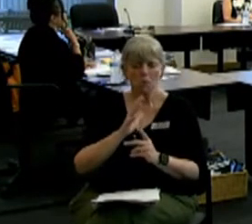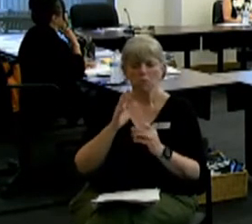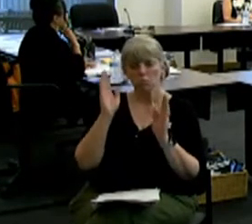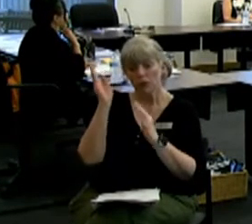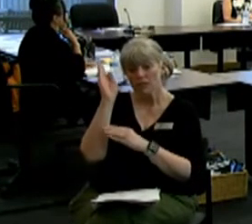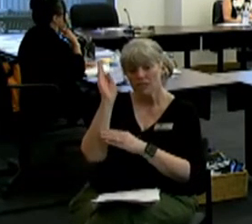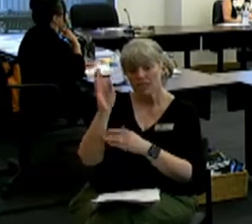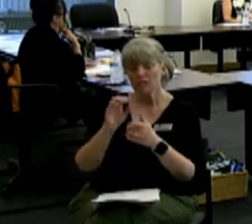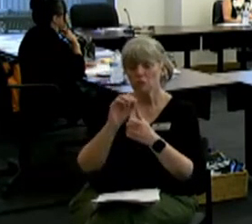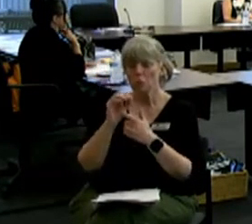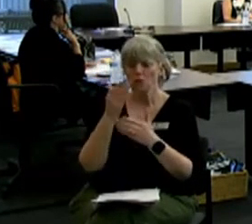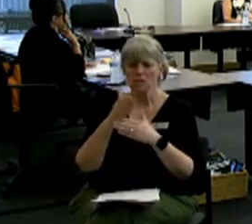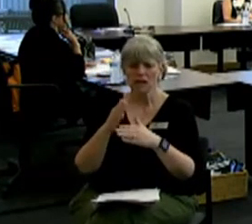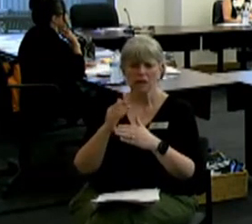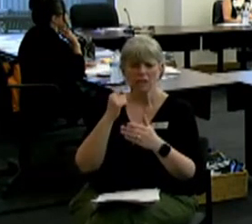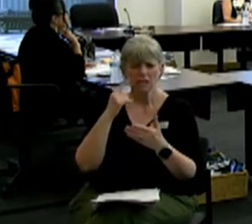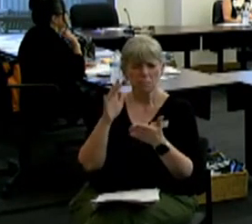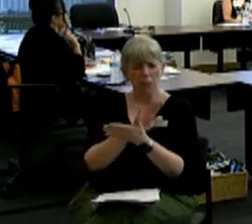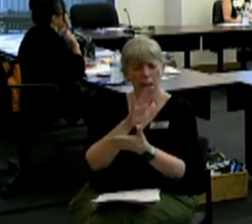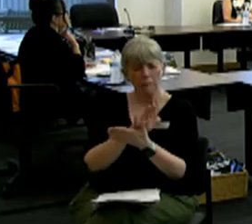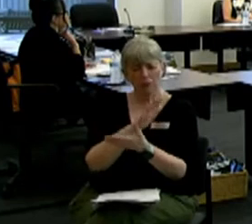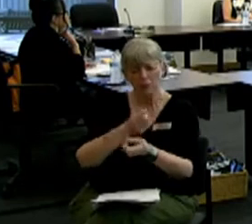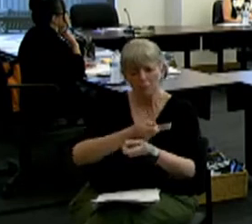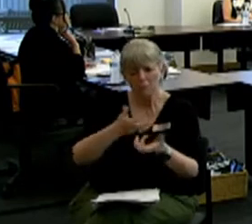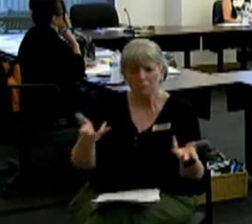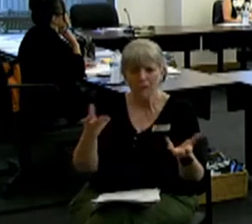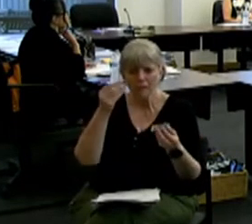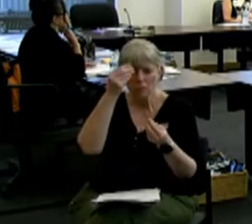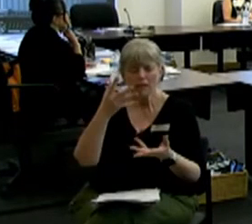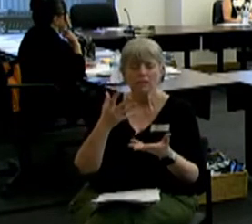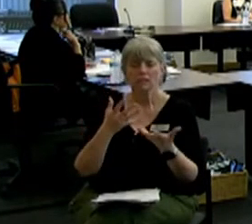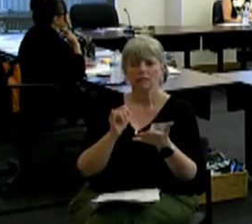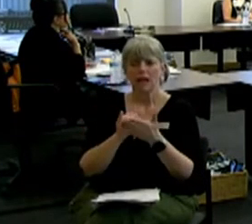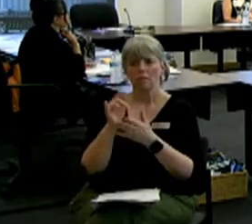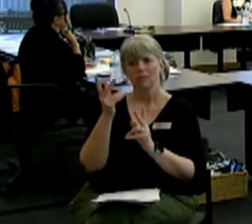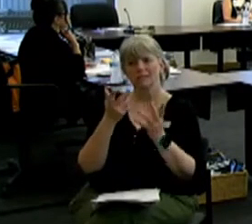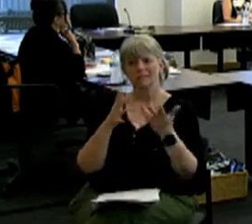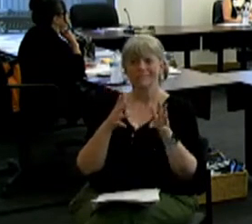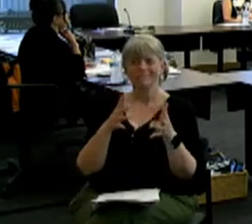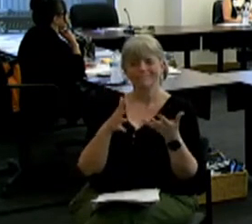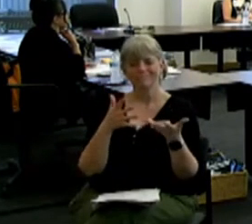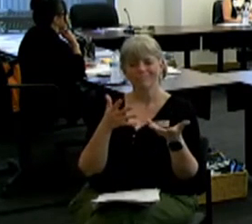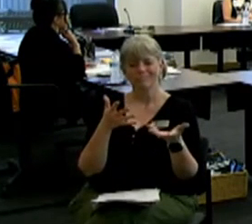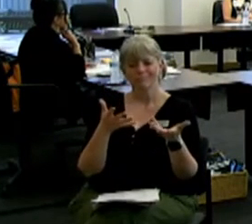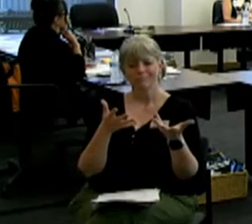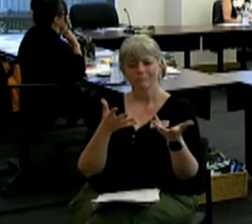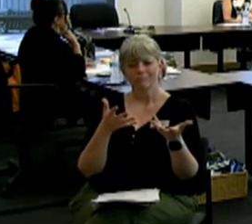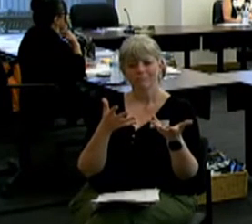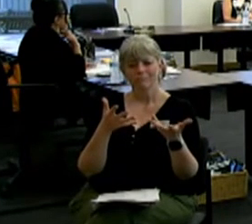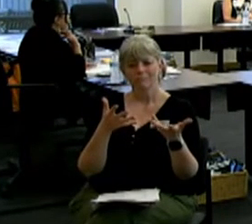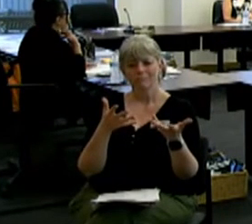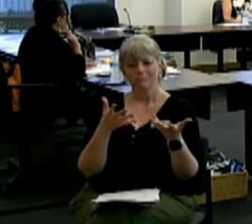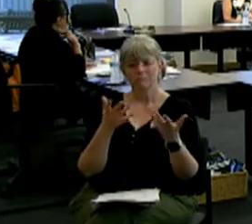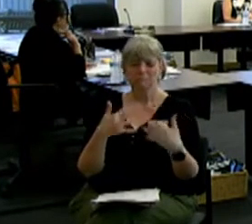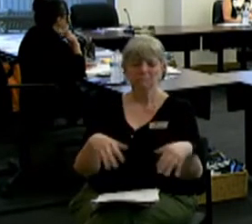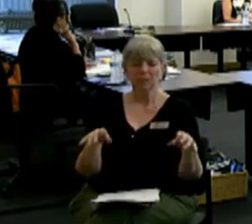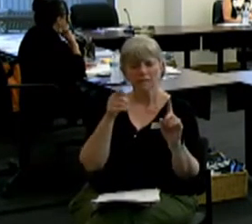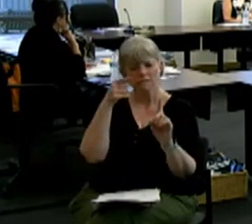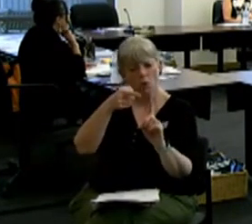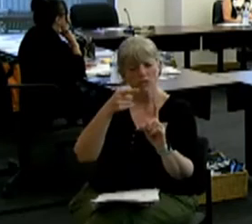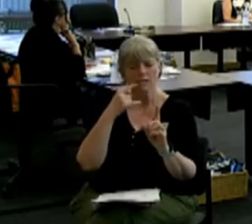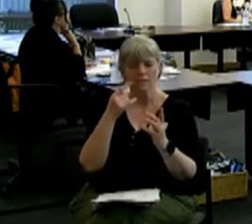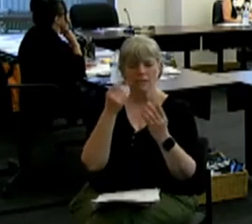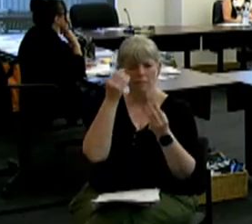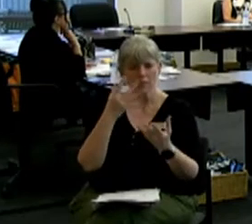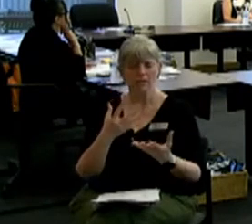that's sharing some collateral, some leave behind information. Mhm. That was the kind of the essence of the conversation. And I had also